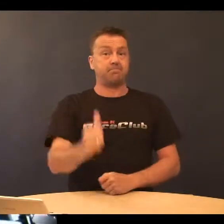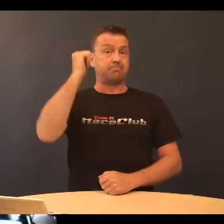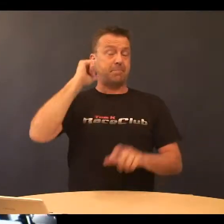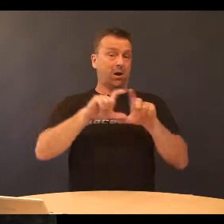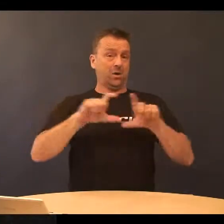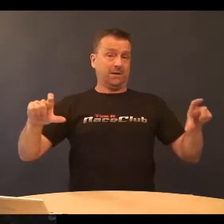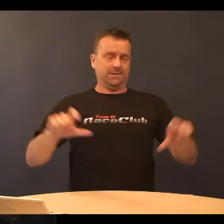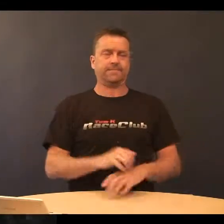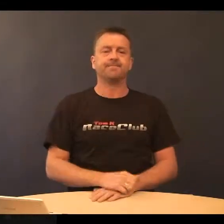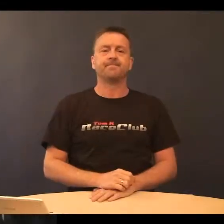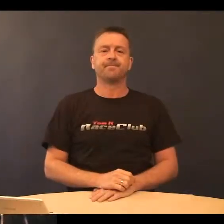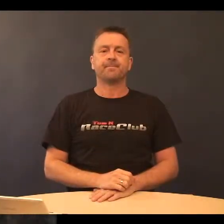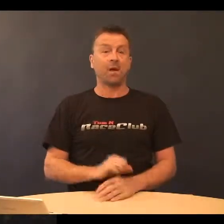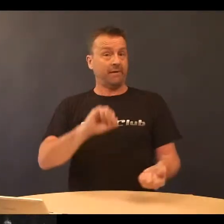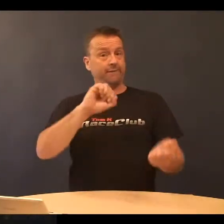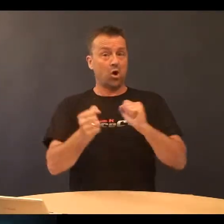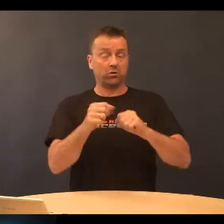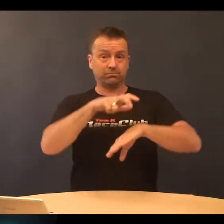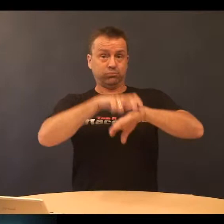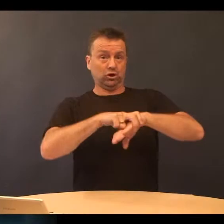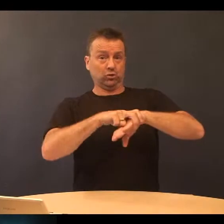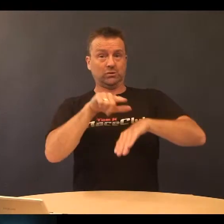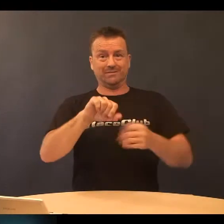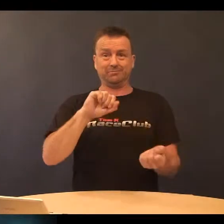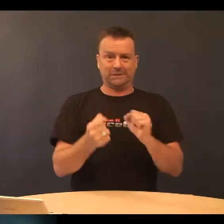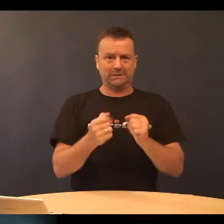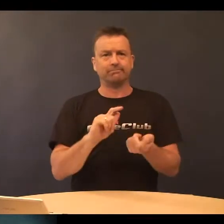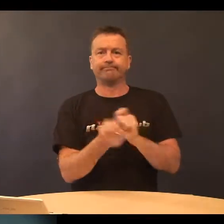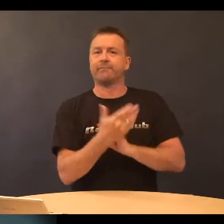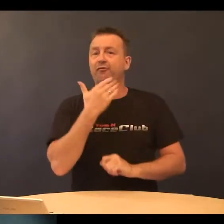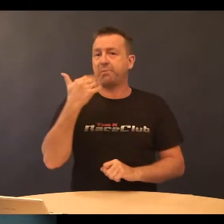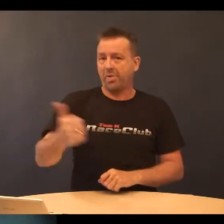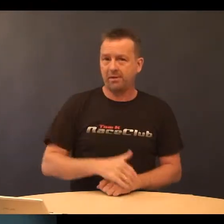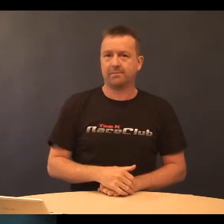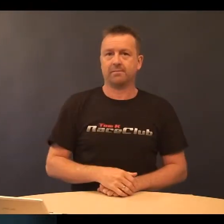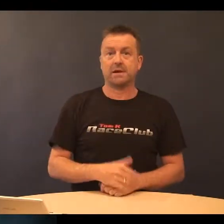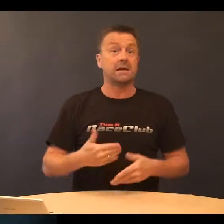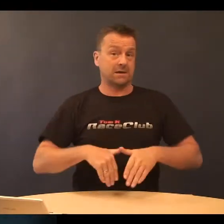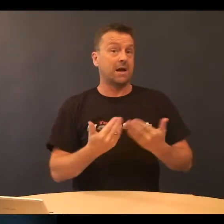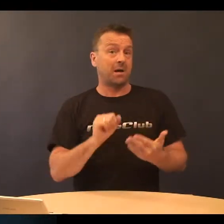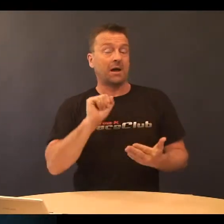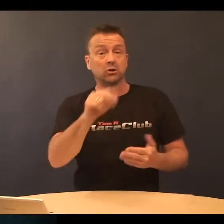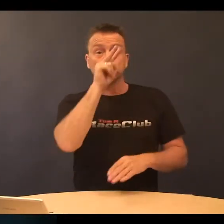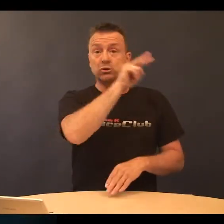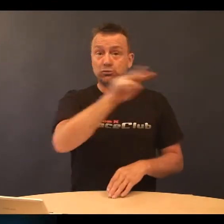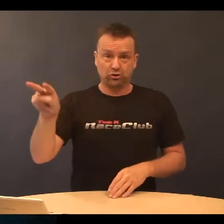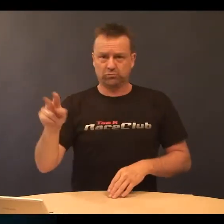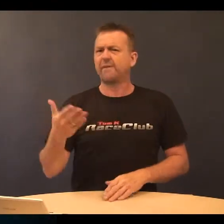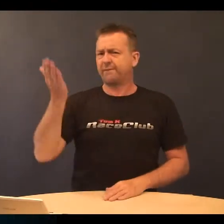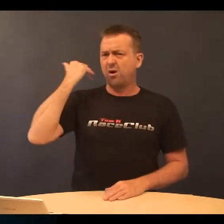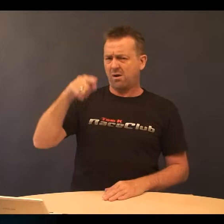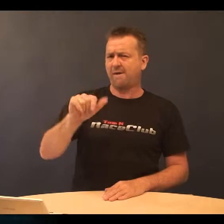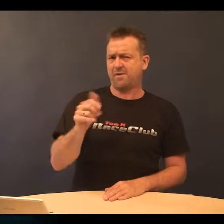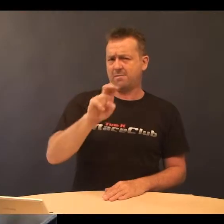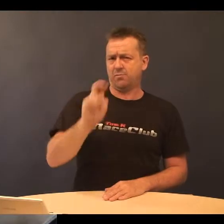rear crash test. The driver's position in the car has been improved. This also helps his view, which was